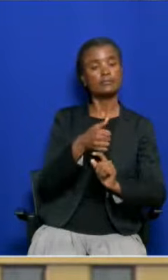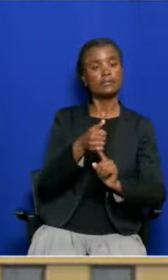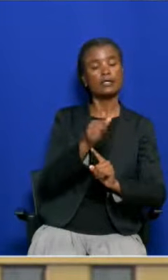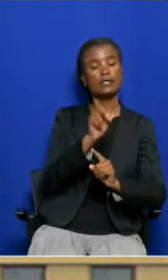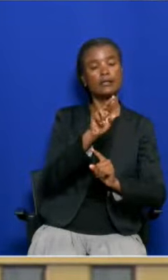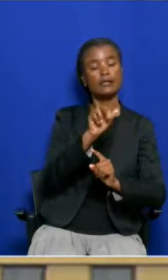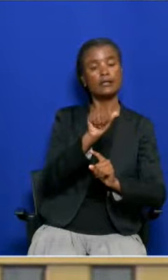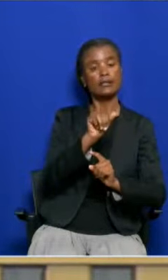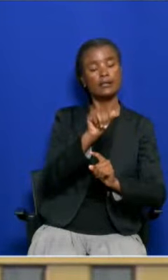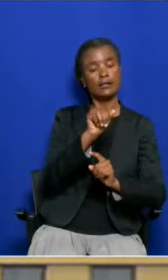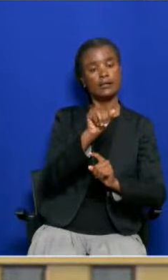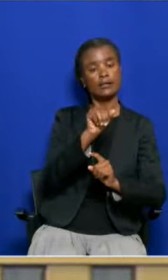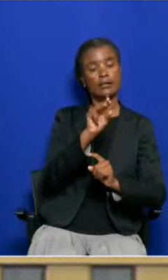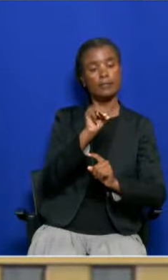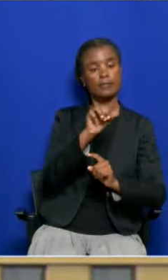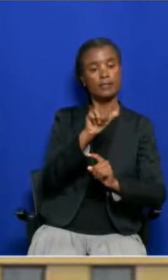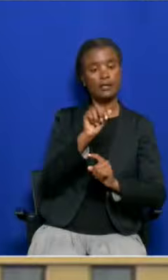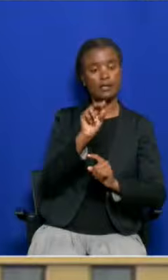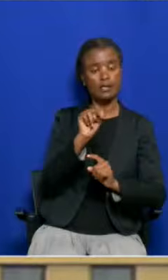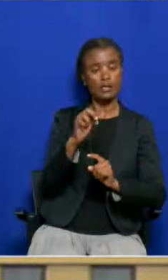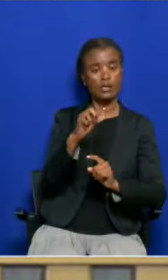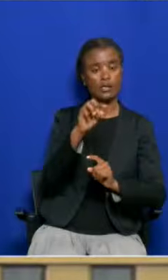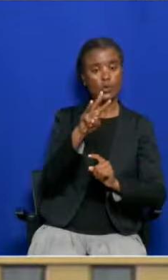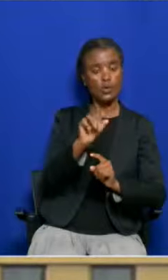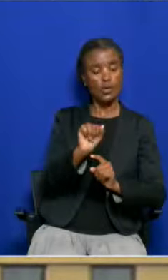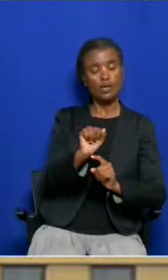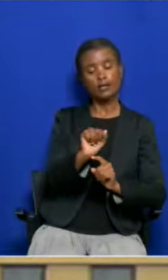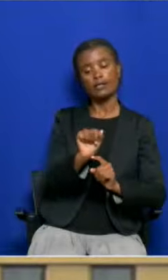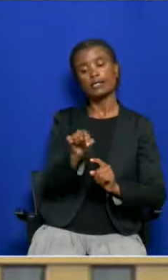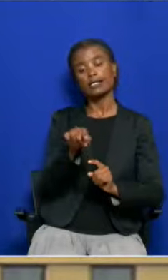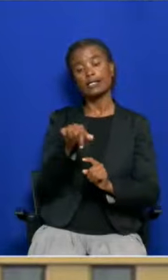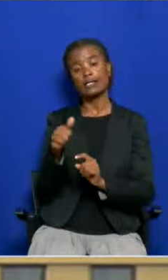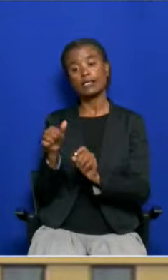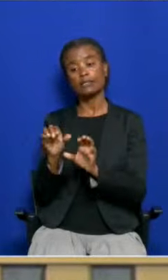of this Colonel in.